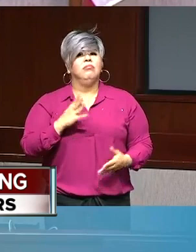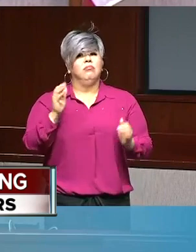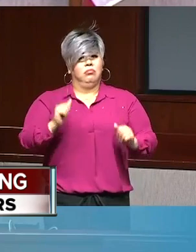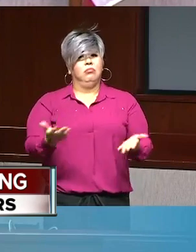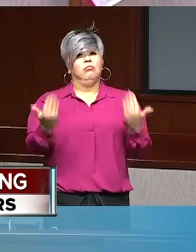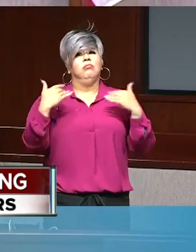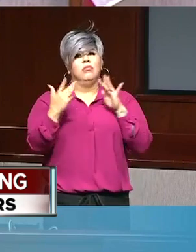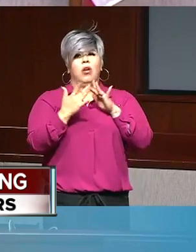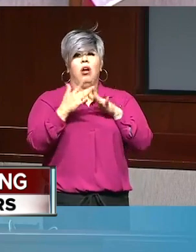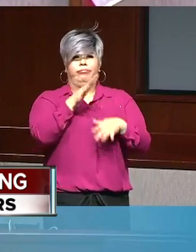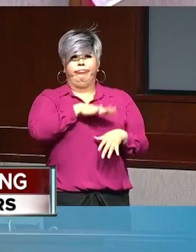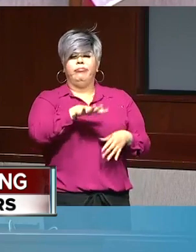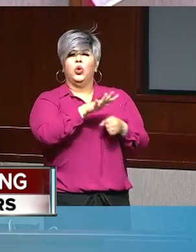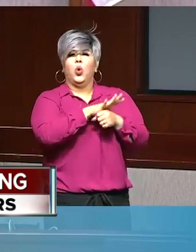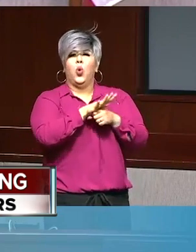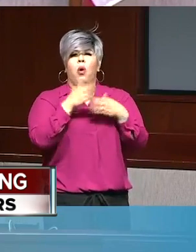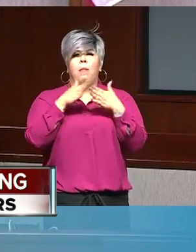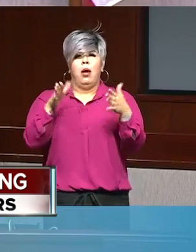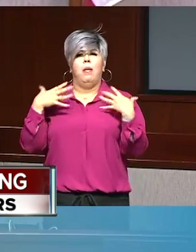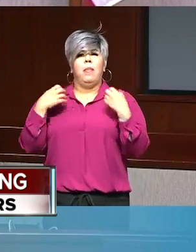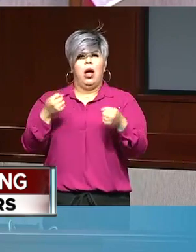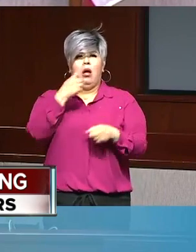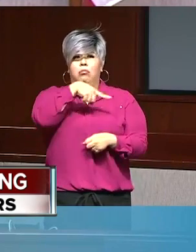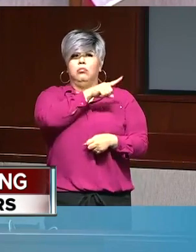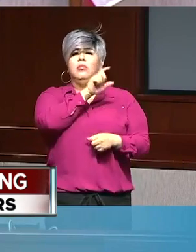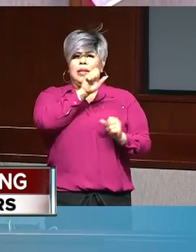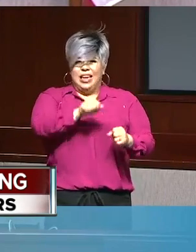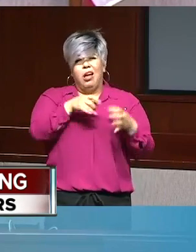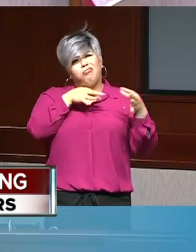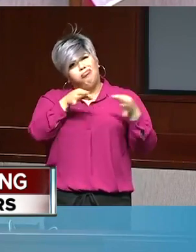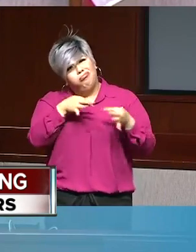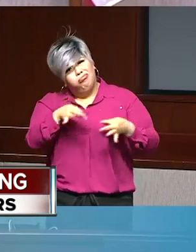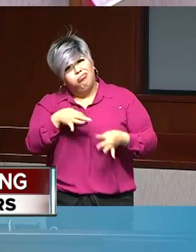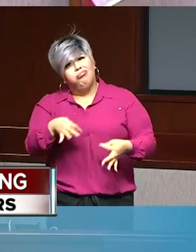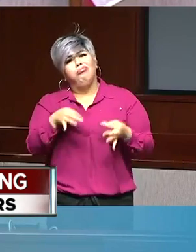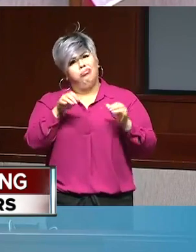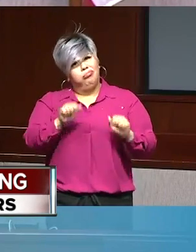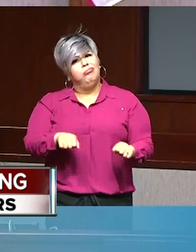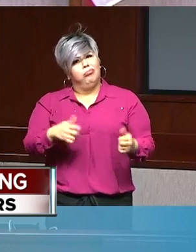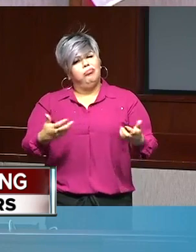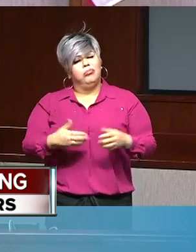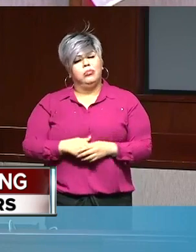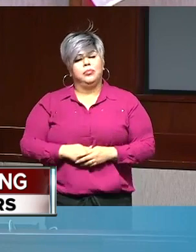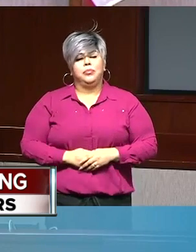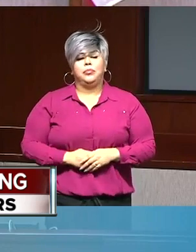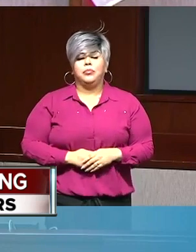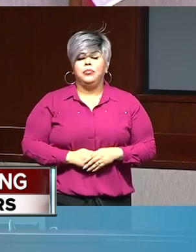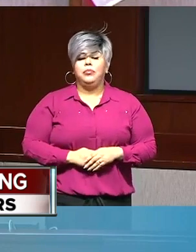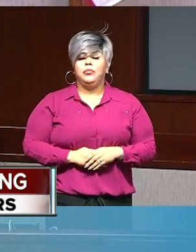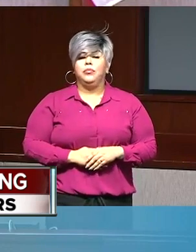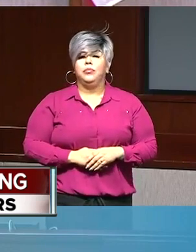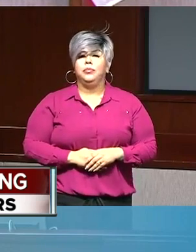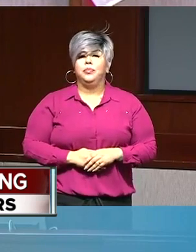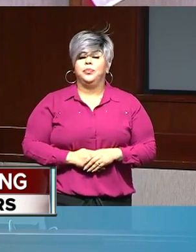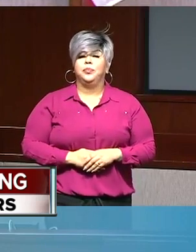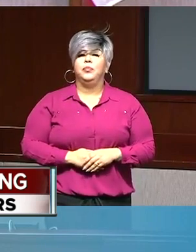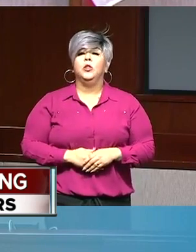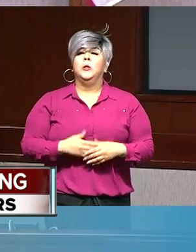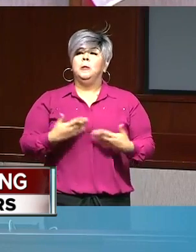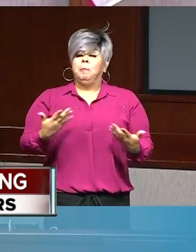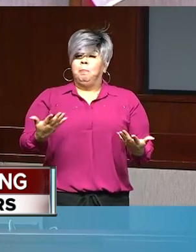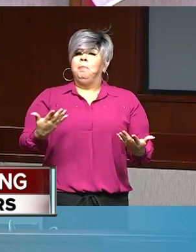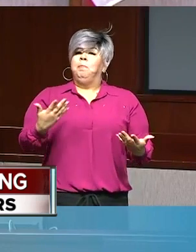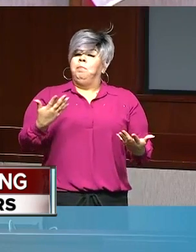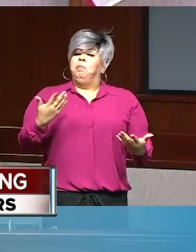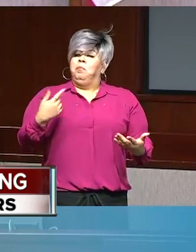health officials, and they can walk you through that guidance and answer any questions that you have. As we reopen,